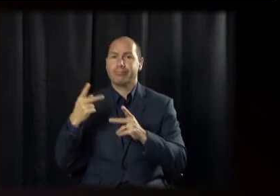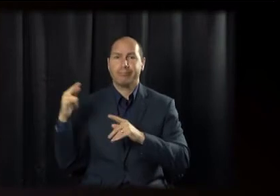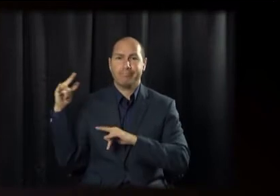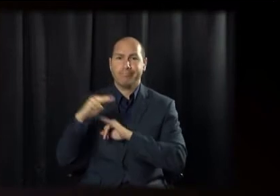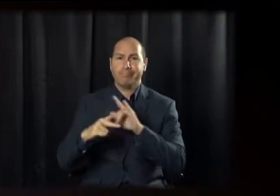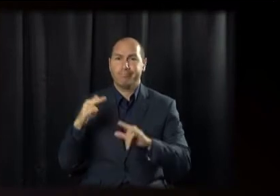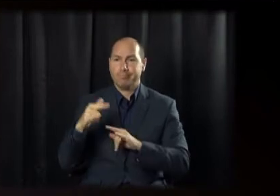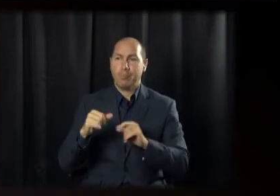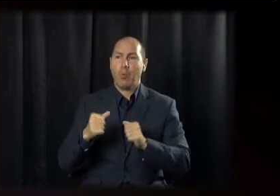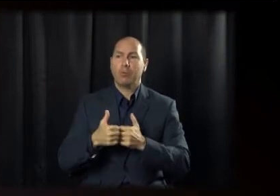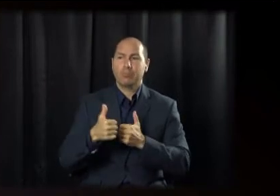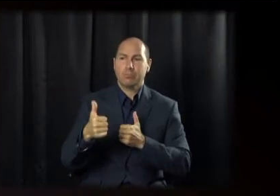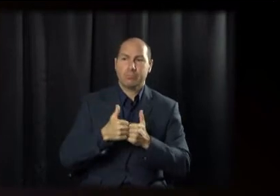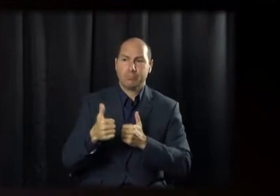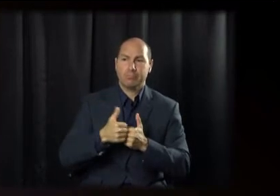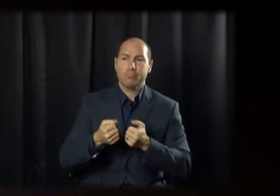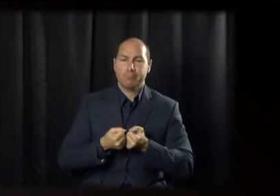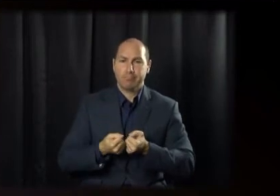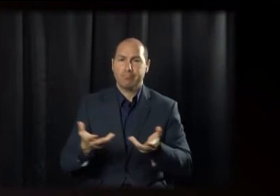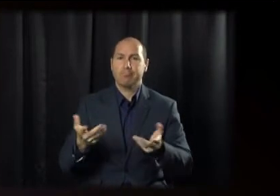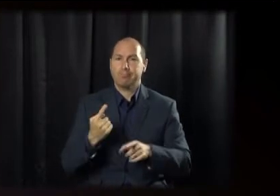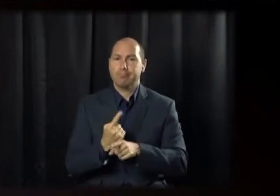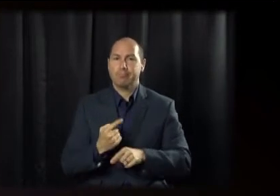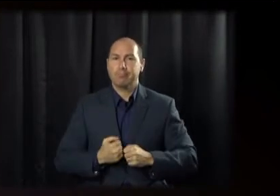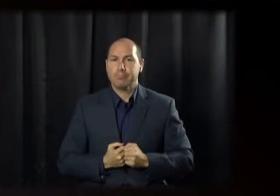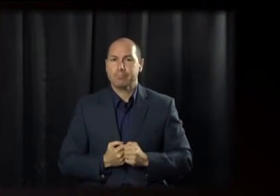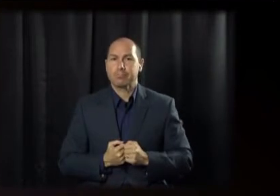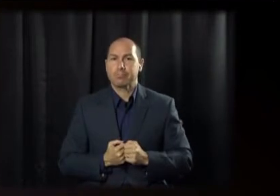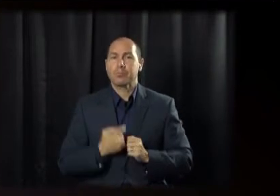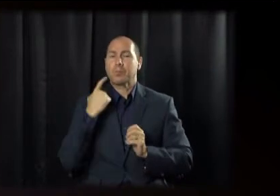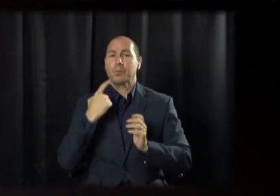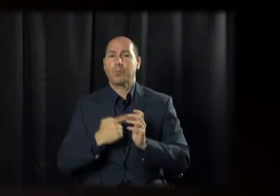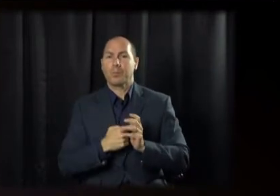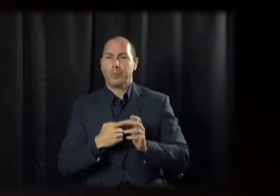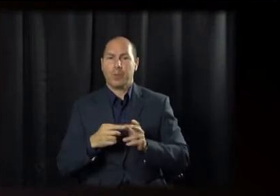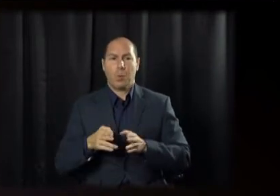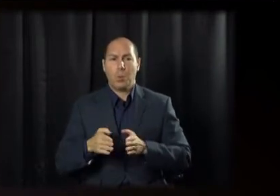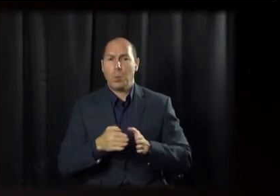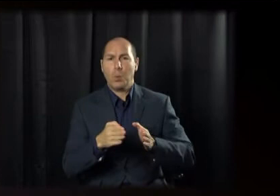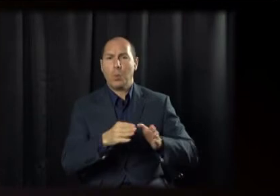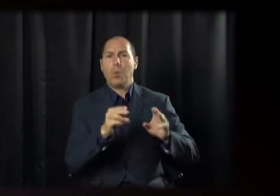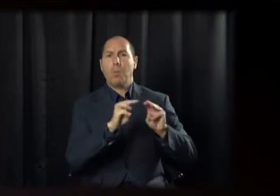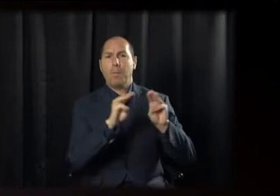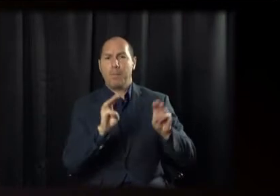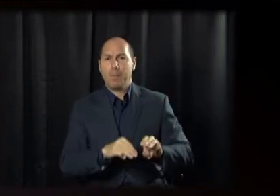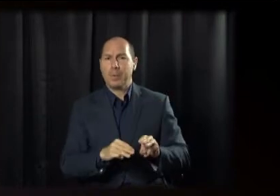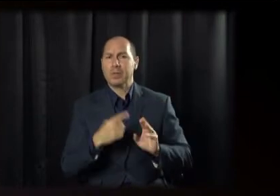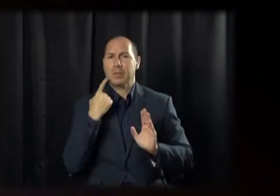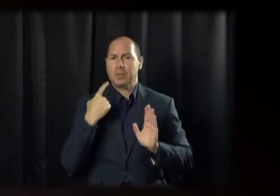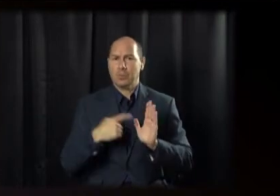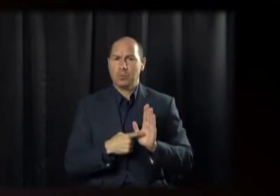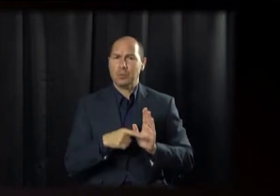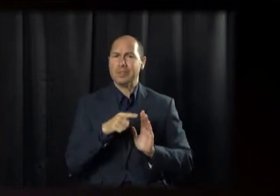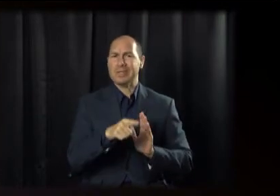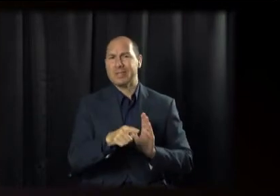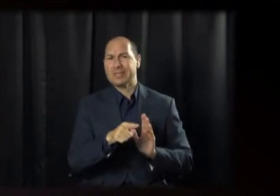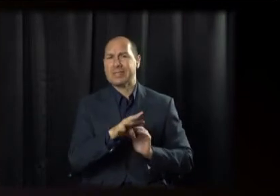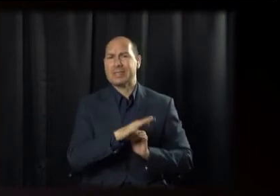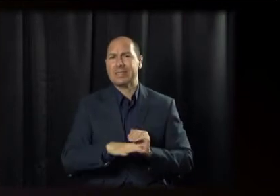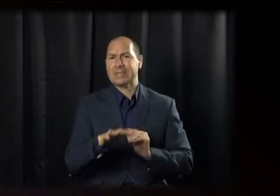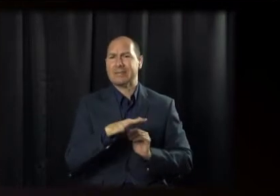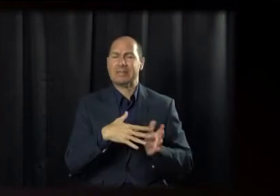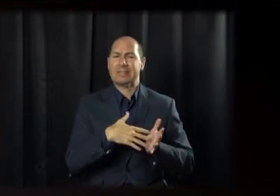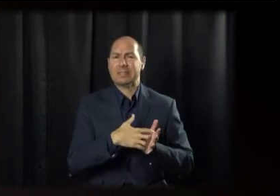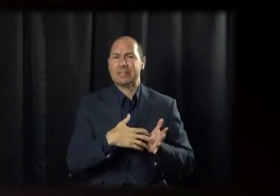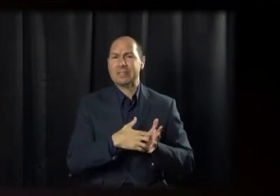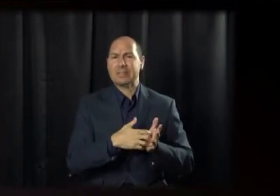proposed 2021 Fiscal Plan provides a roadmap for addressing each of these deficiencies by enhancing HTA's operational